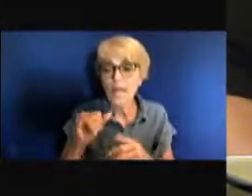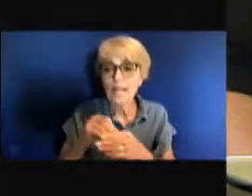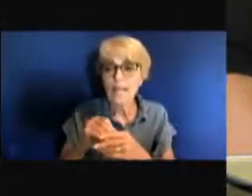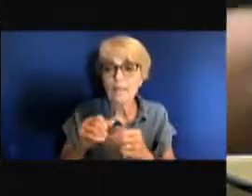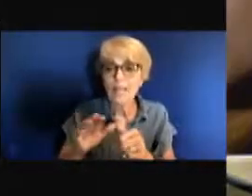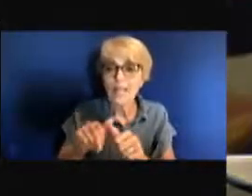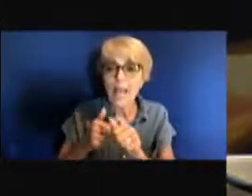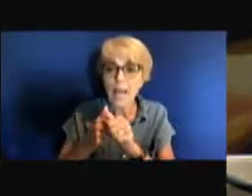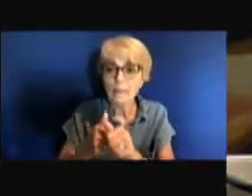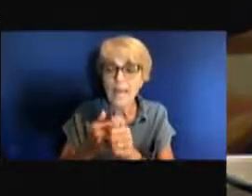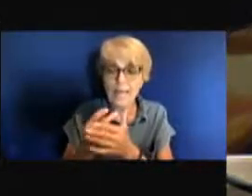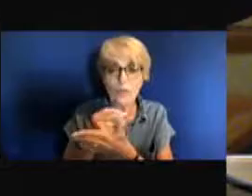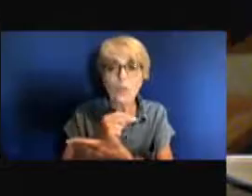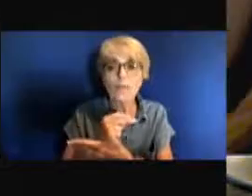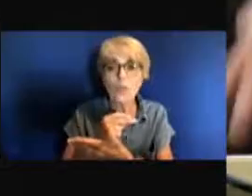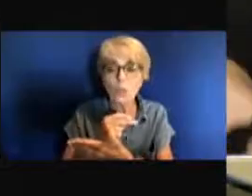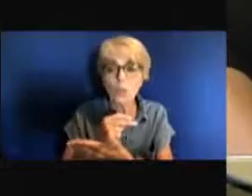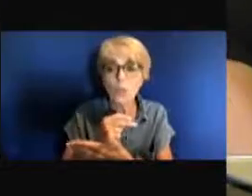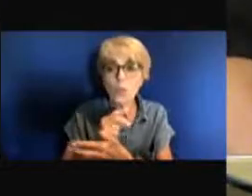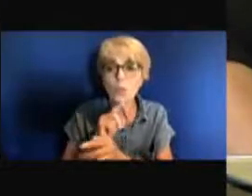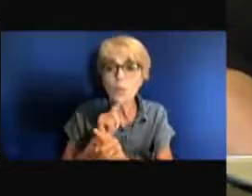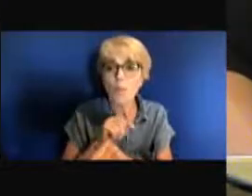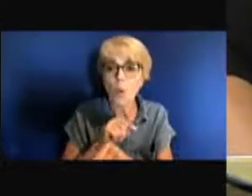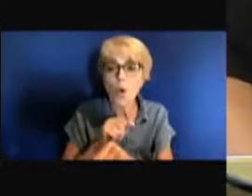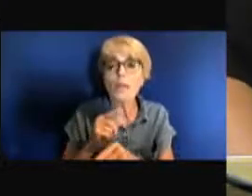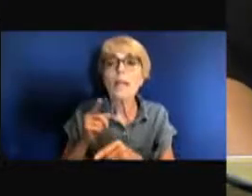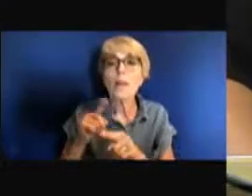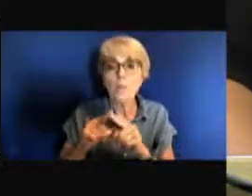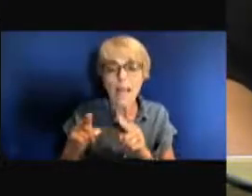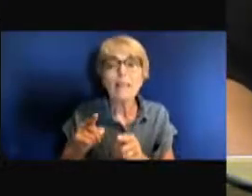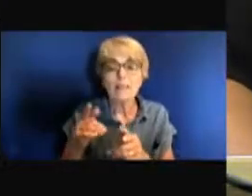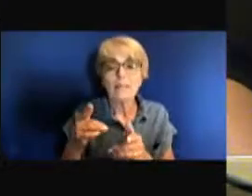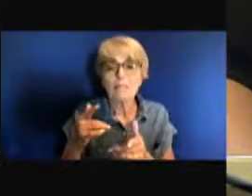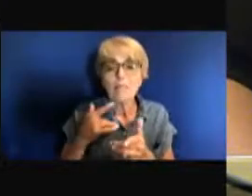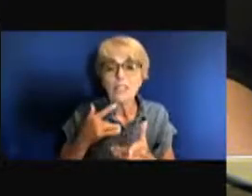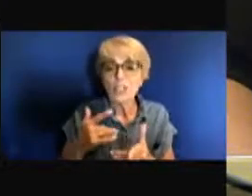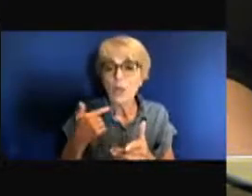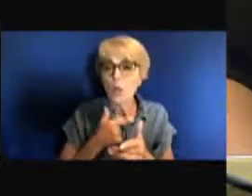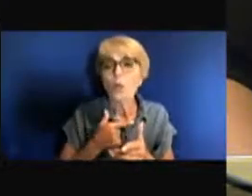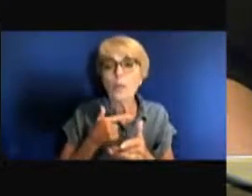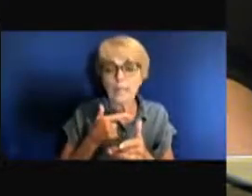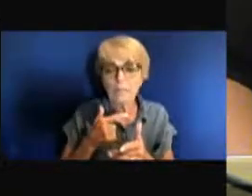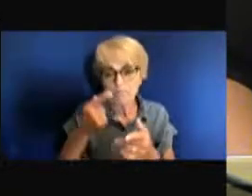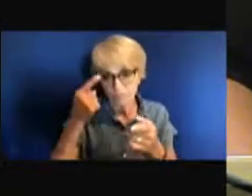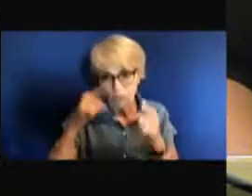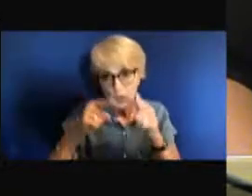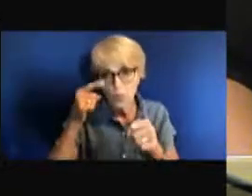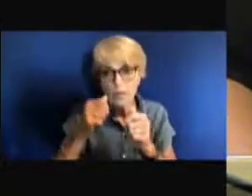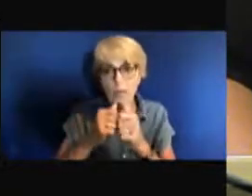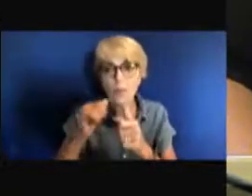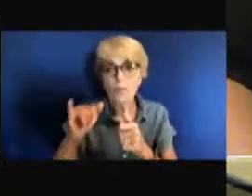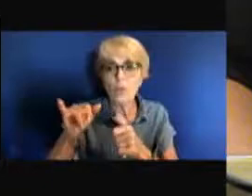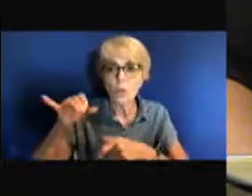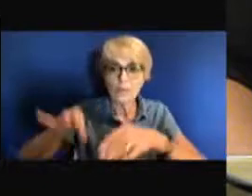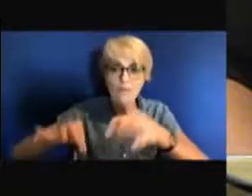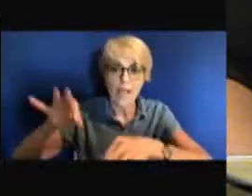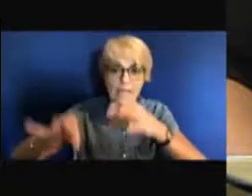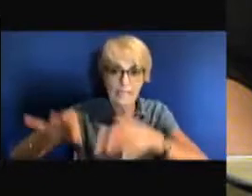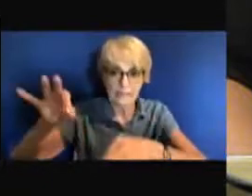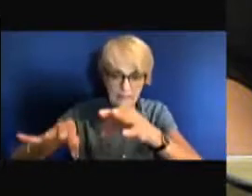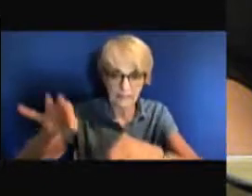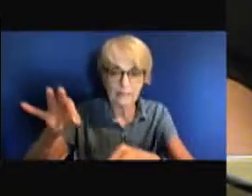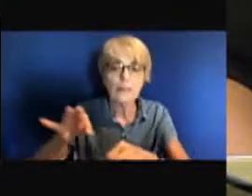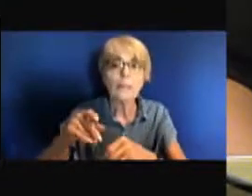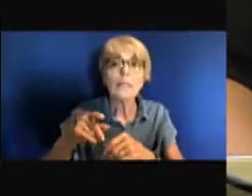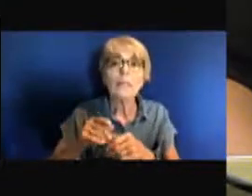generally agree with the findings that are included in the controller's report, and just wanted to note some of those clarifications.